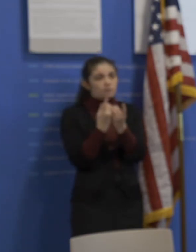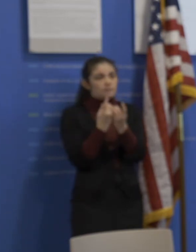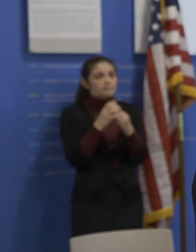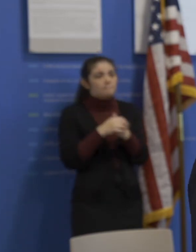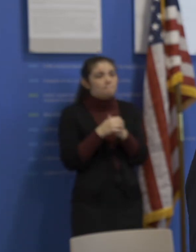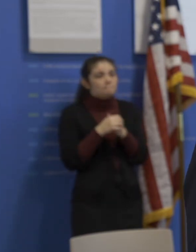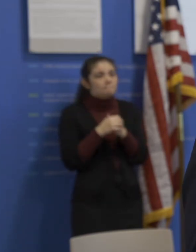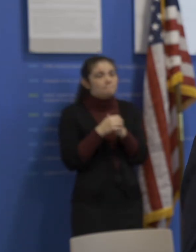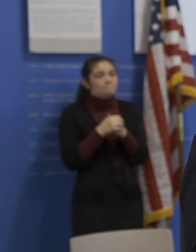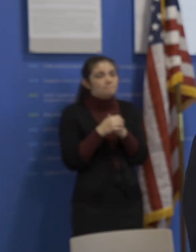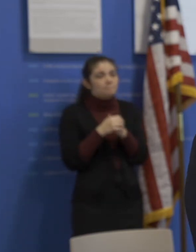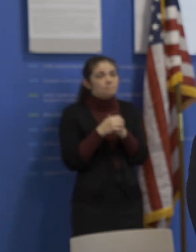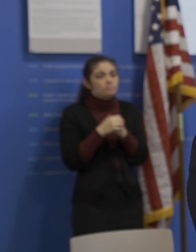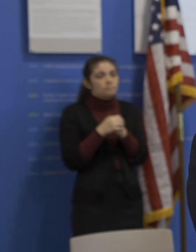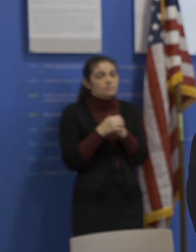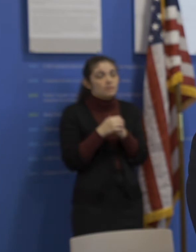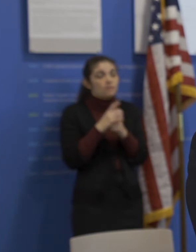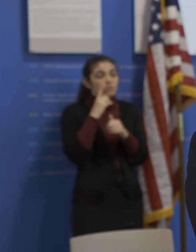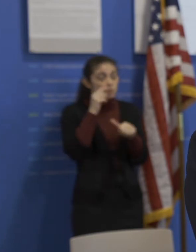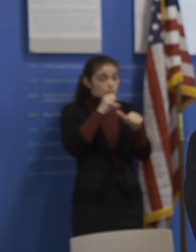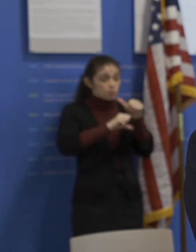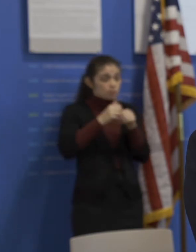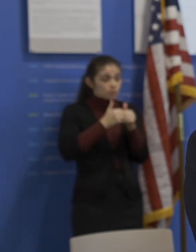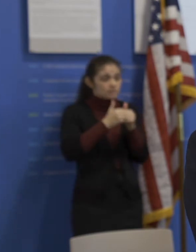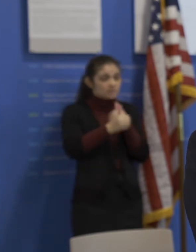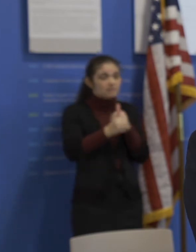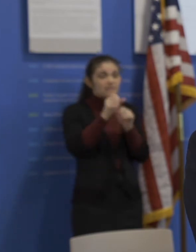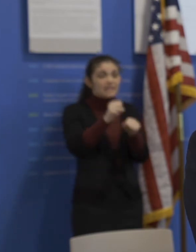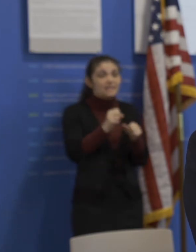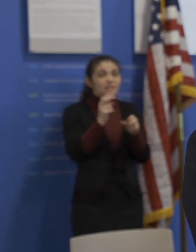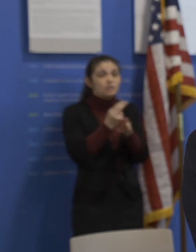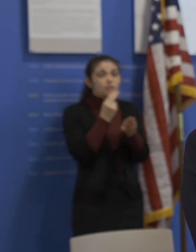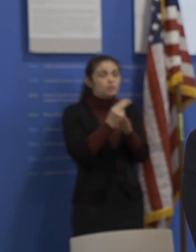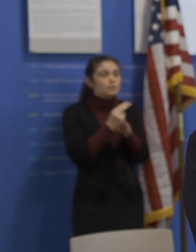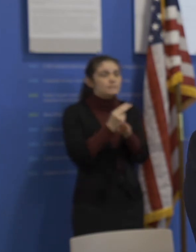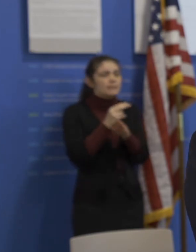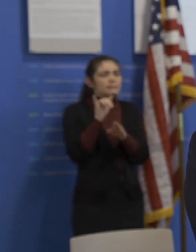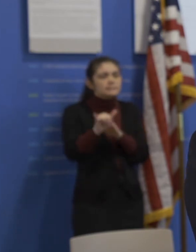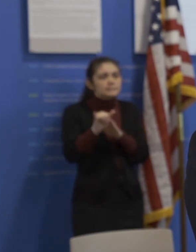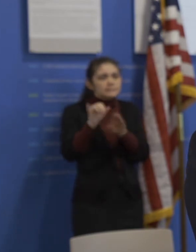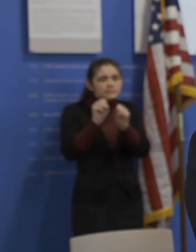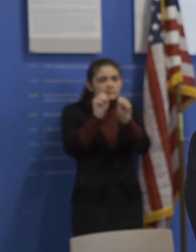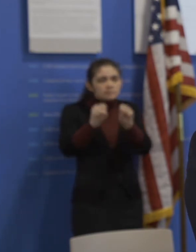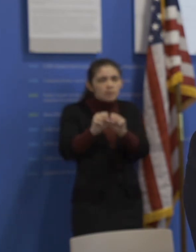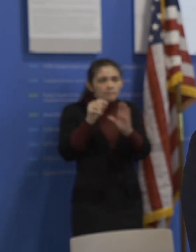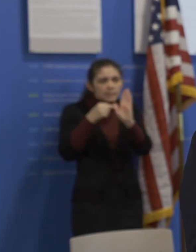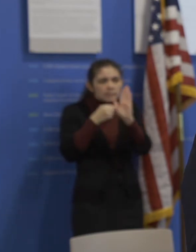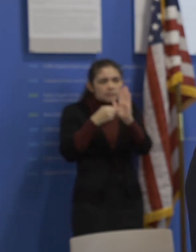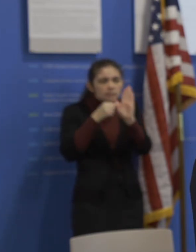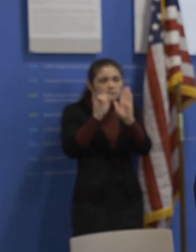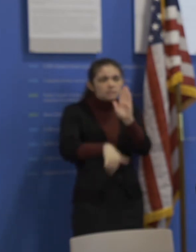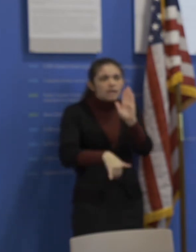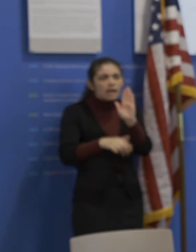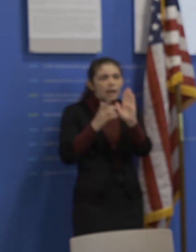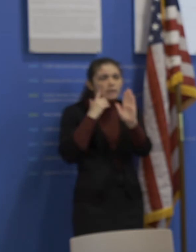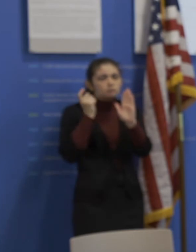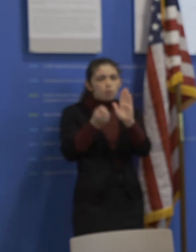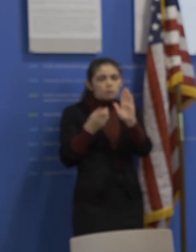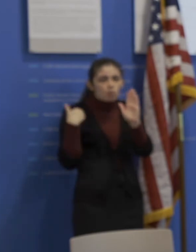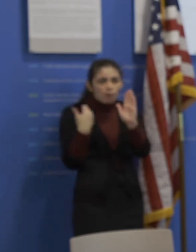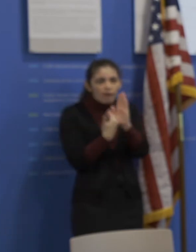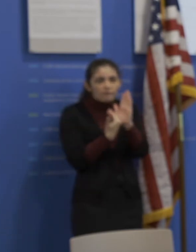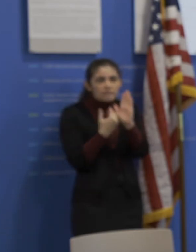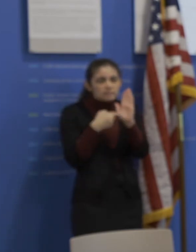Boulevard. In order to maintain social distancing, contributors can use the intercom system to alert firefighters that a donation has